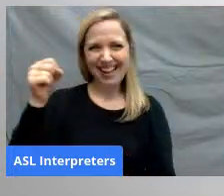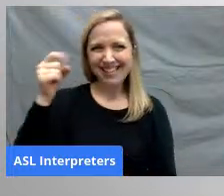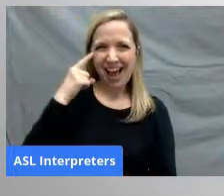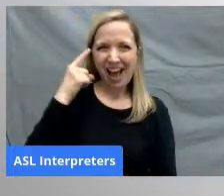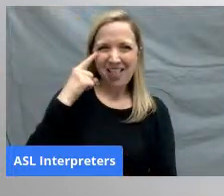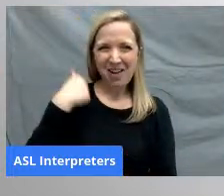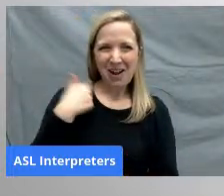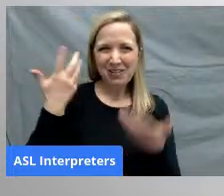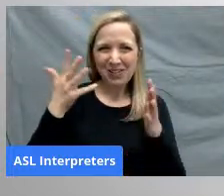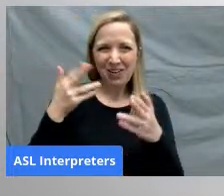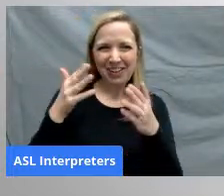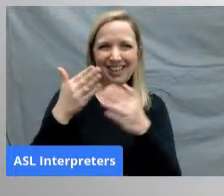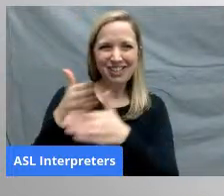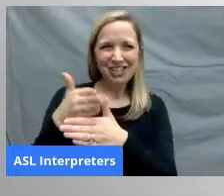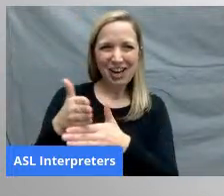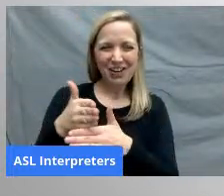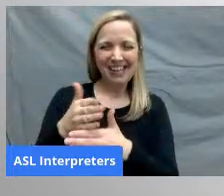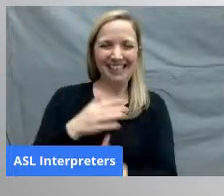my end.